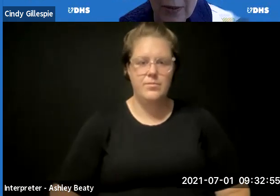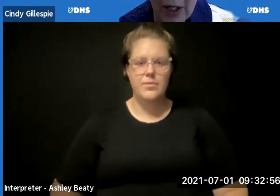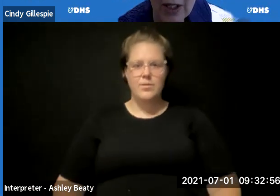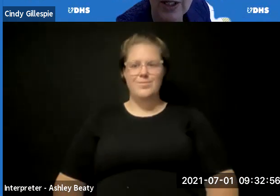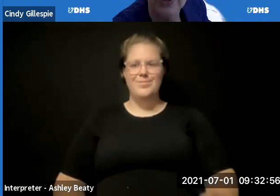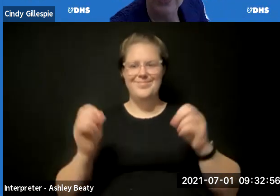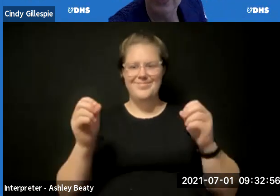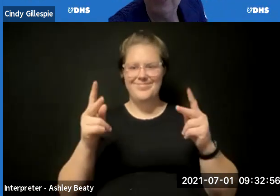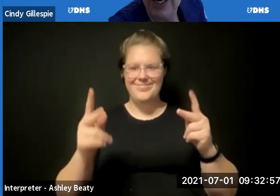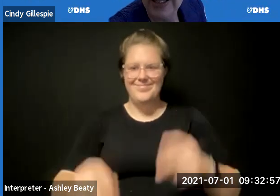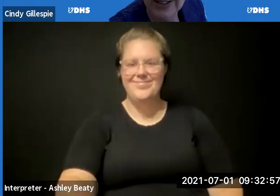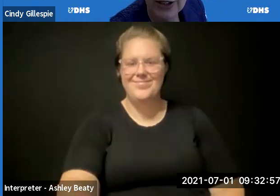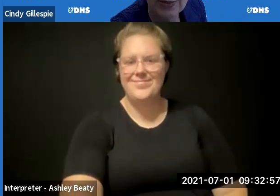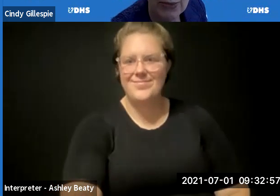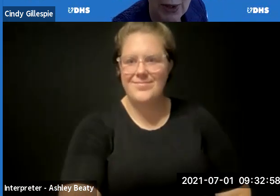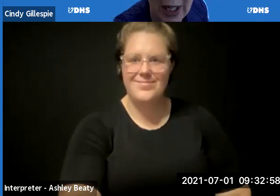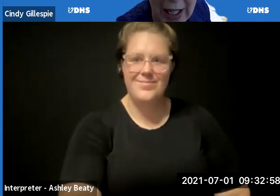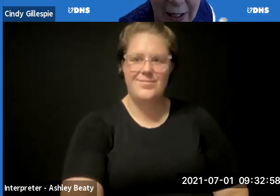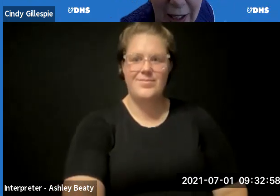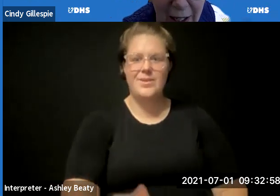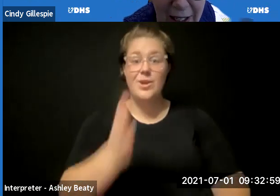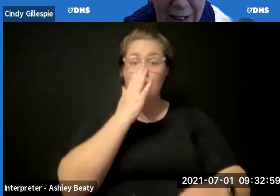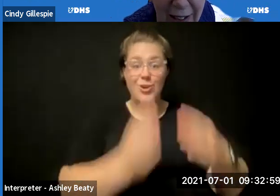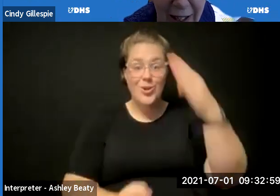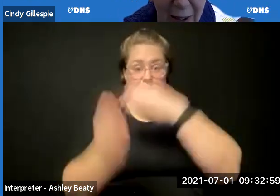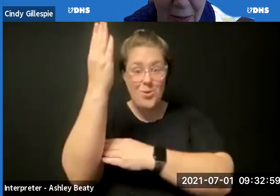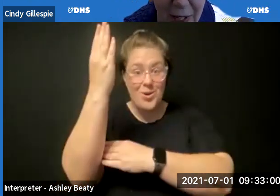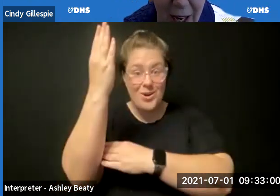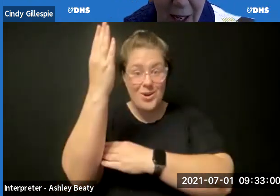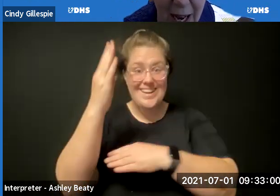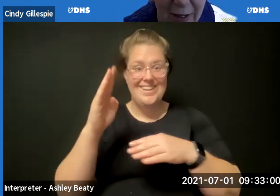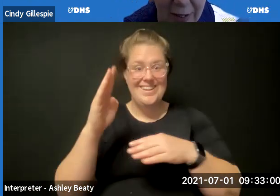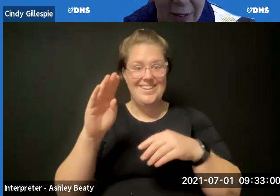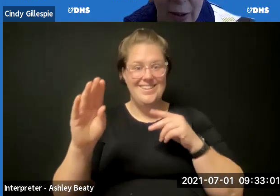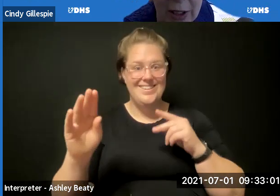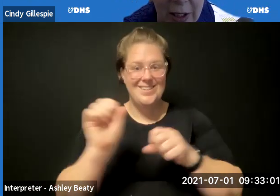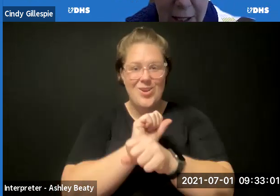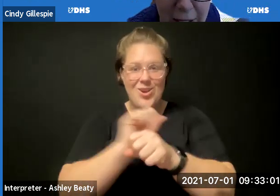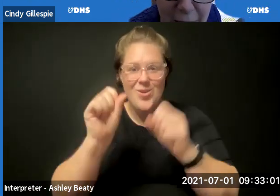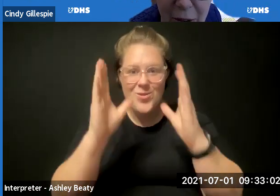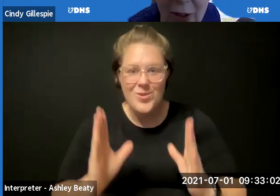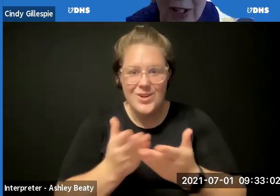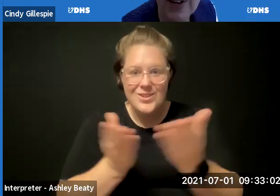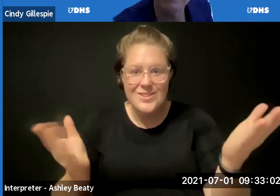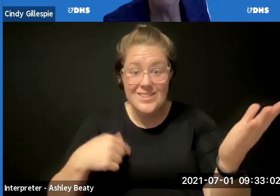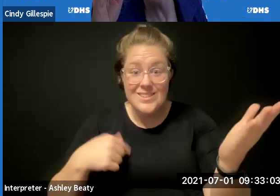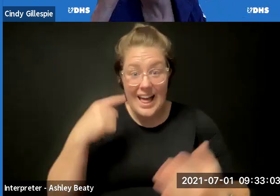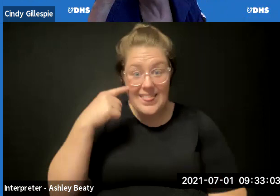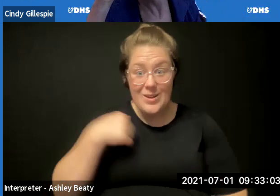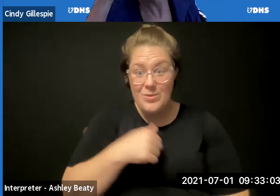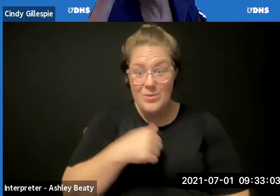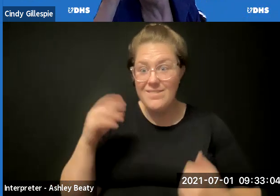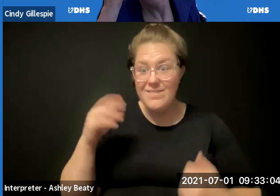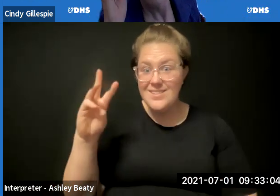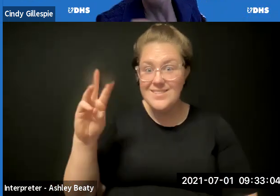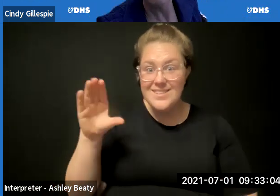Okay. All right. Good morning, colleagues. I think we've got about, it looks like 635 of us on